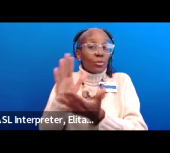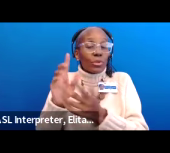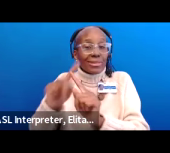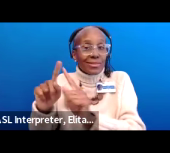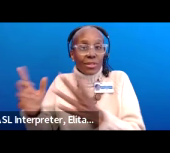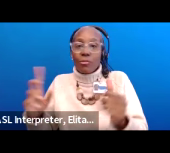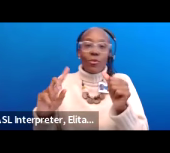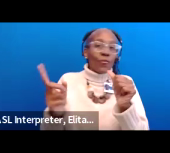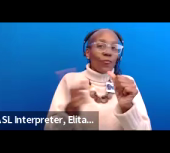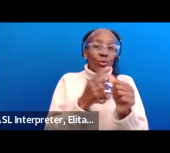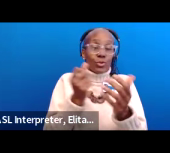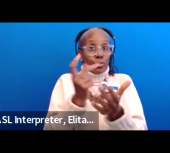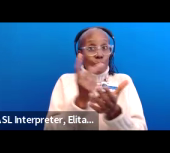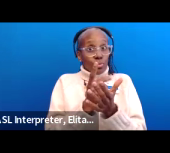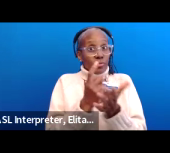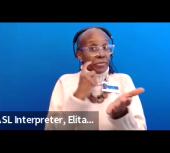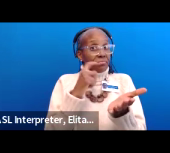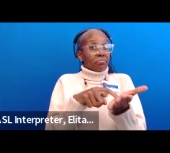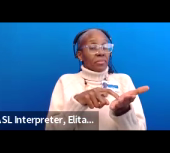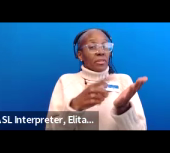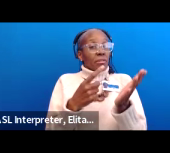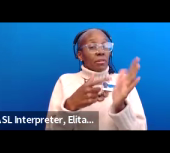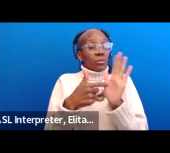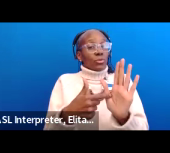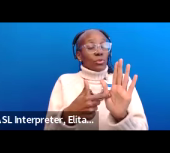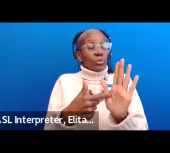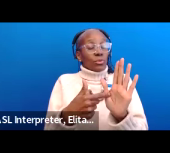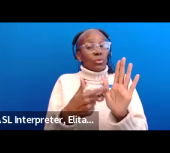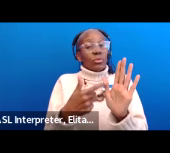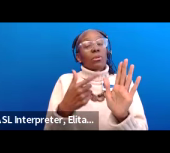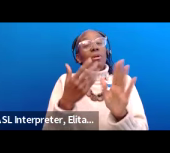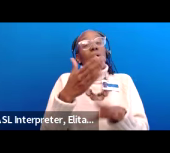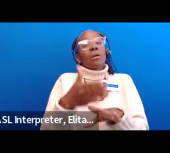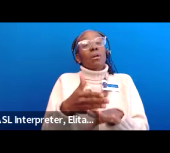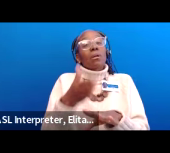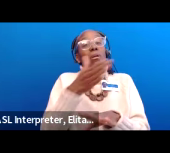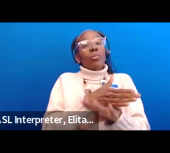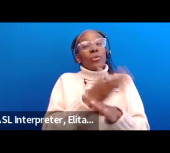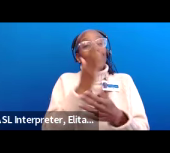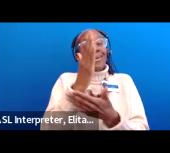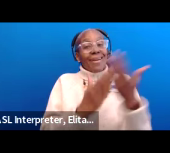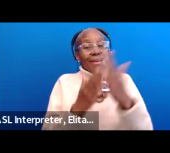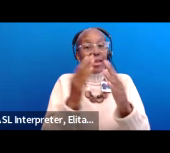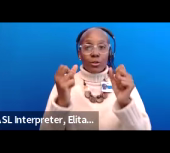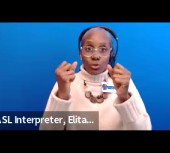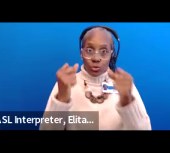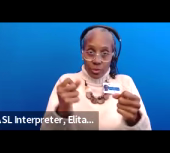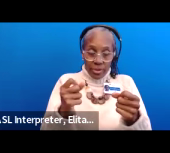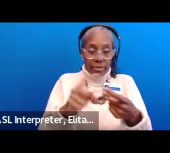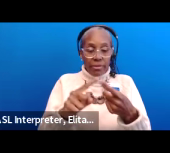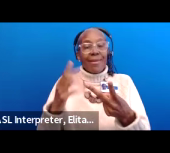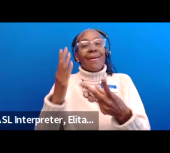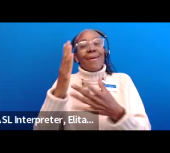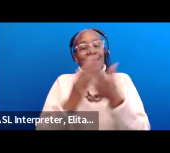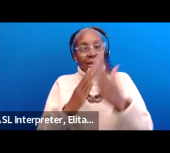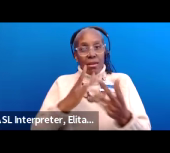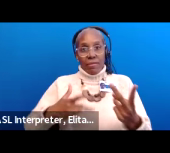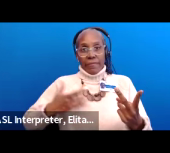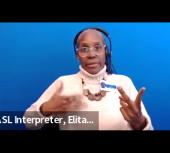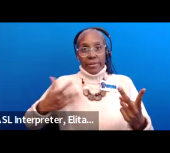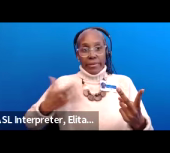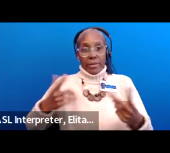but the first approved indication is indeed improving or restoring hand strength and sensation. You